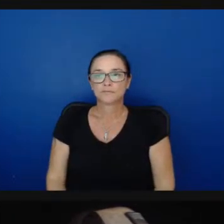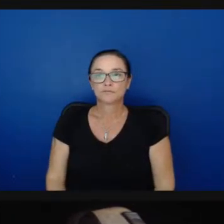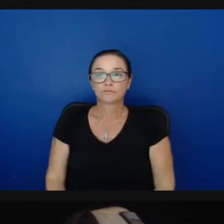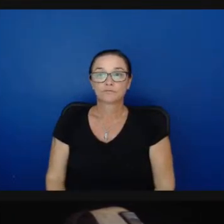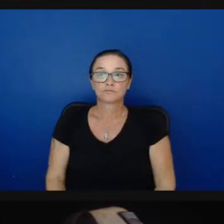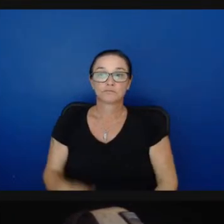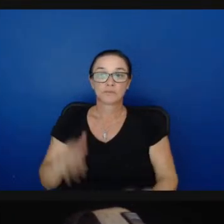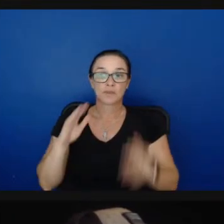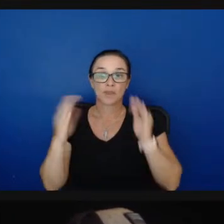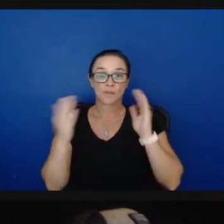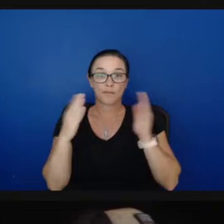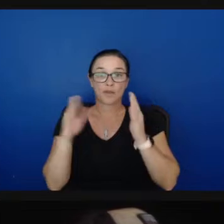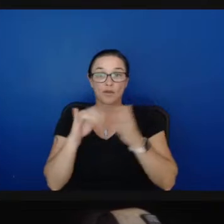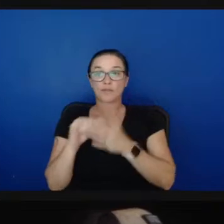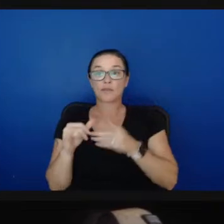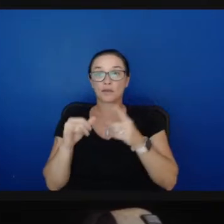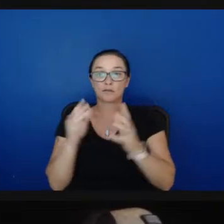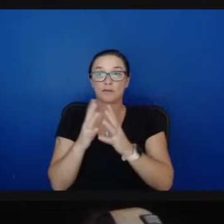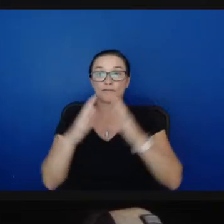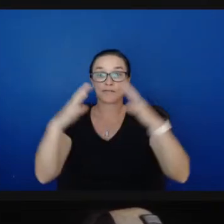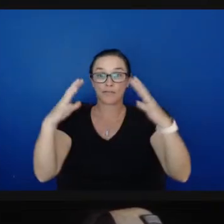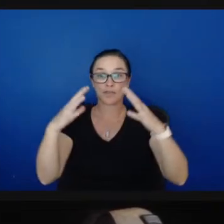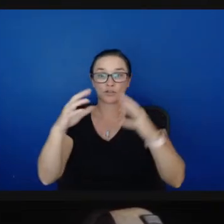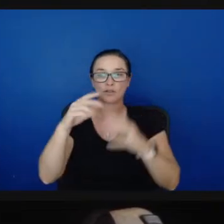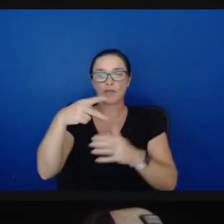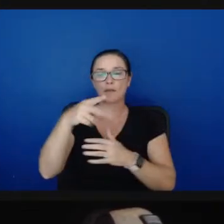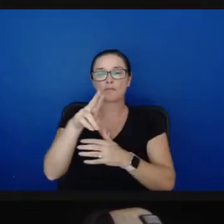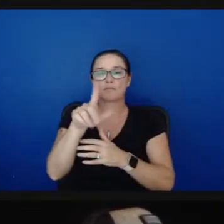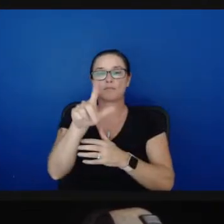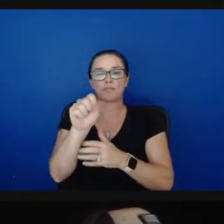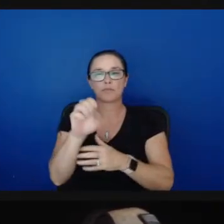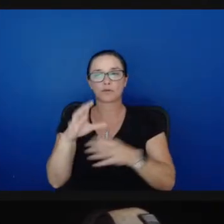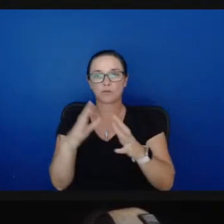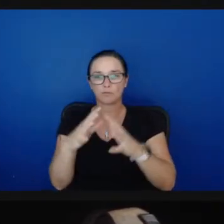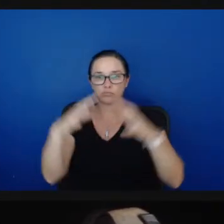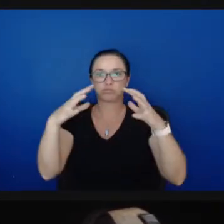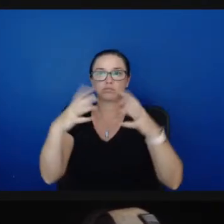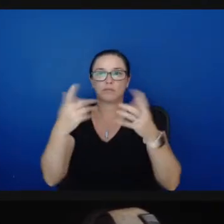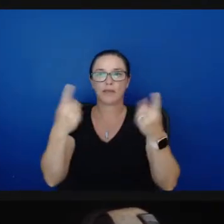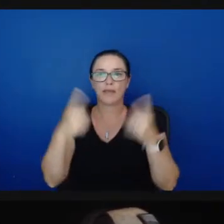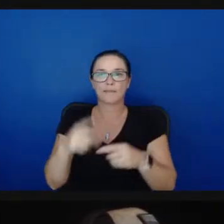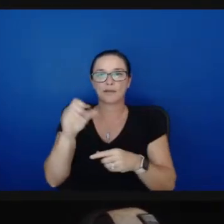that inflation pulse at Sand Hill right there.